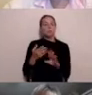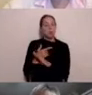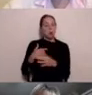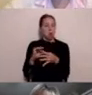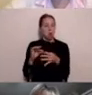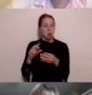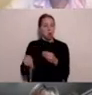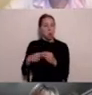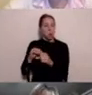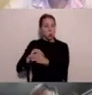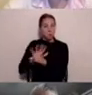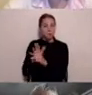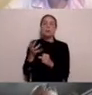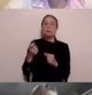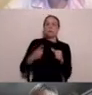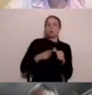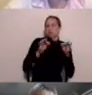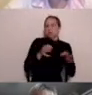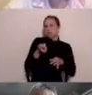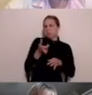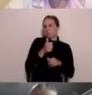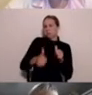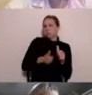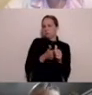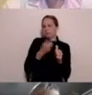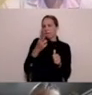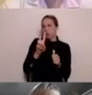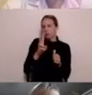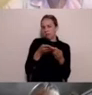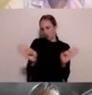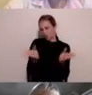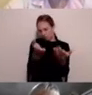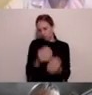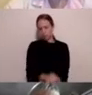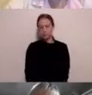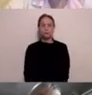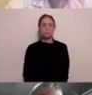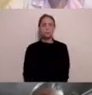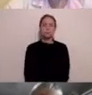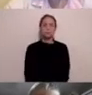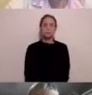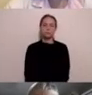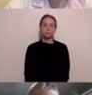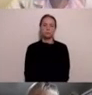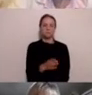an overview about Hands and Voices in general. Next slide, please. Oh, actually, next